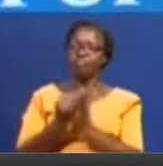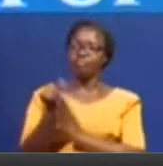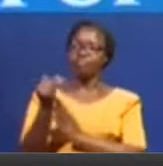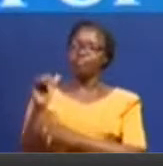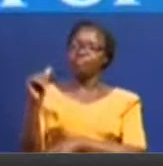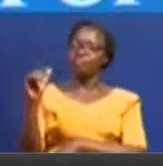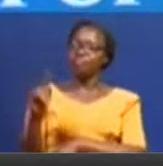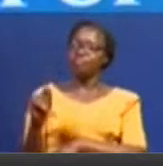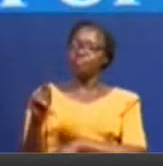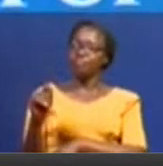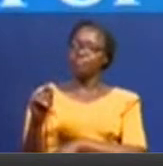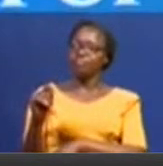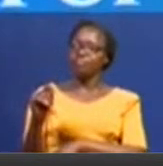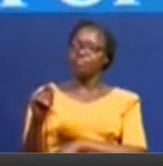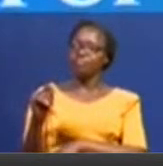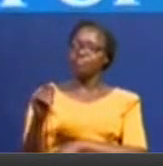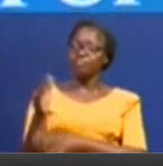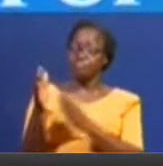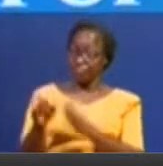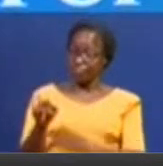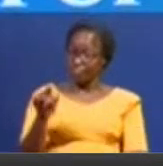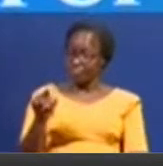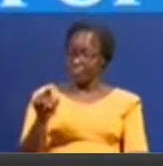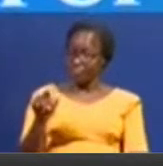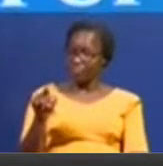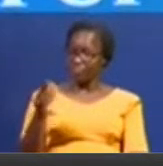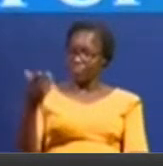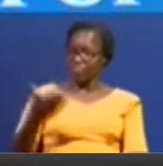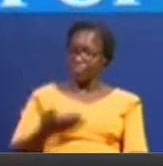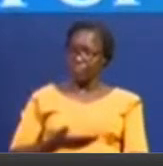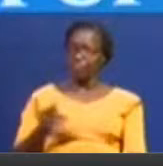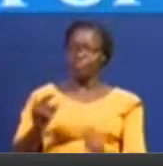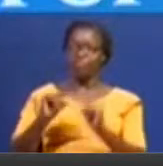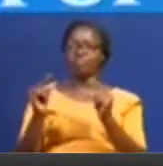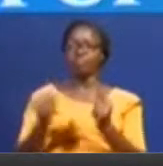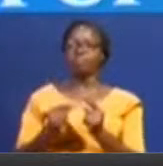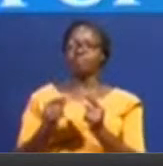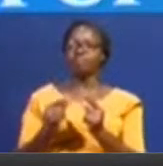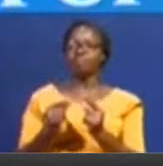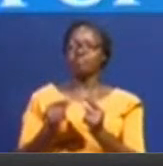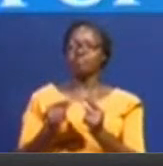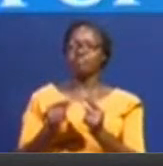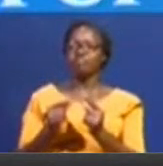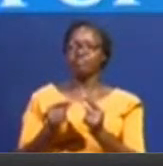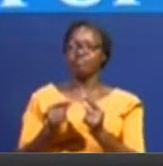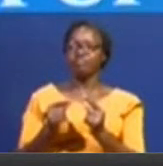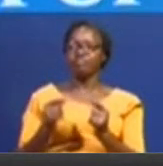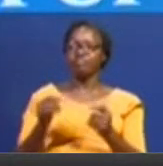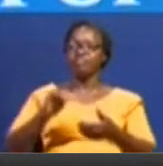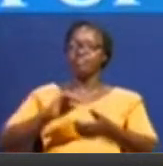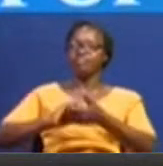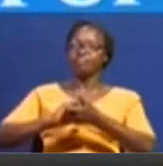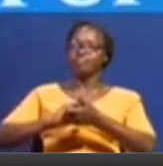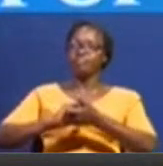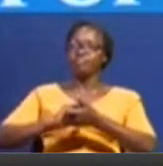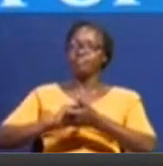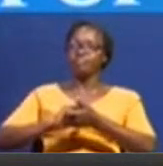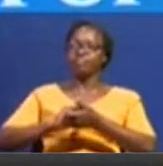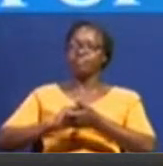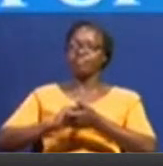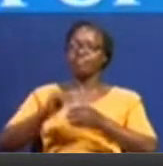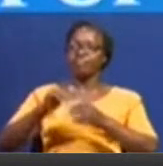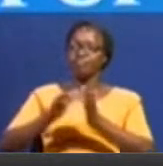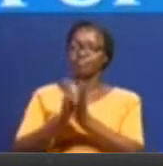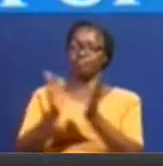Act. That person is the one who brings the glue to the group. But like in the general